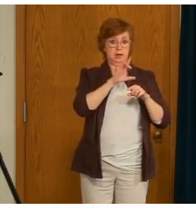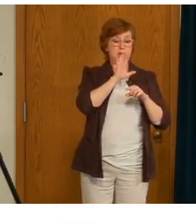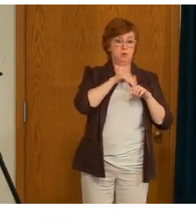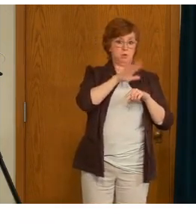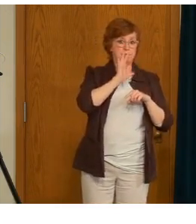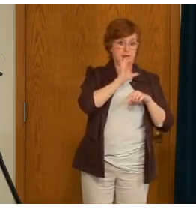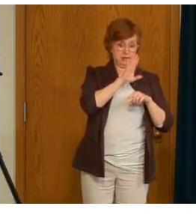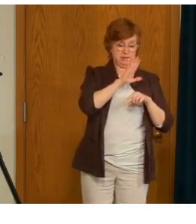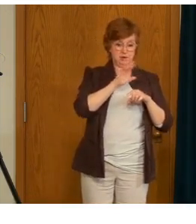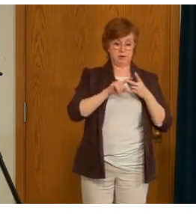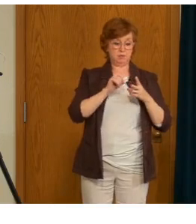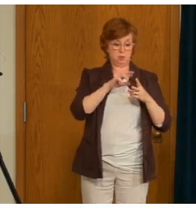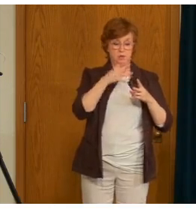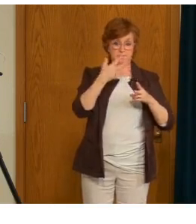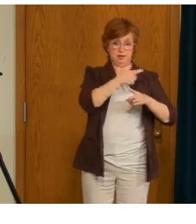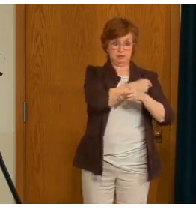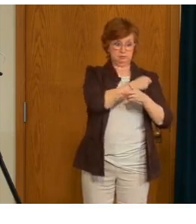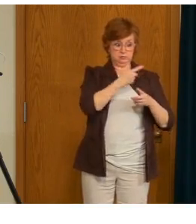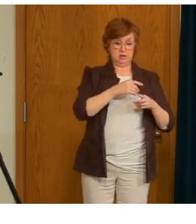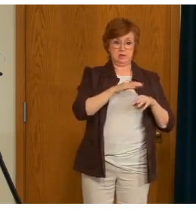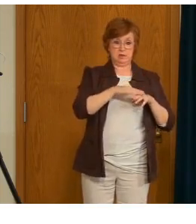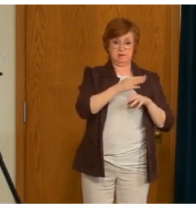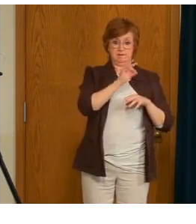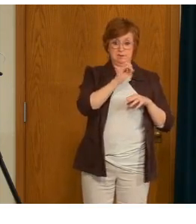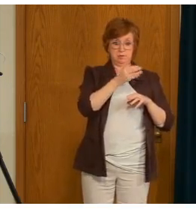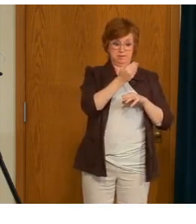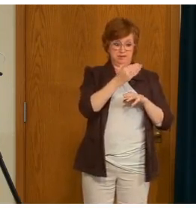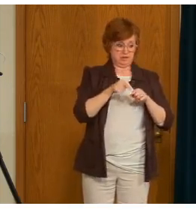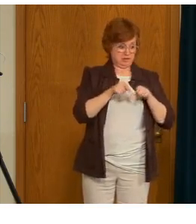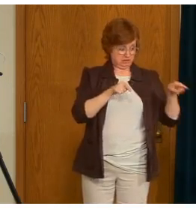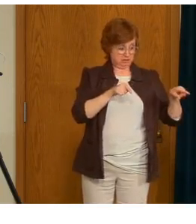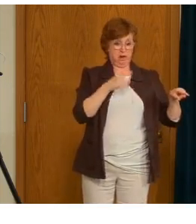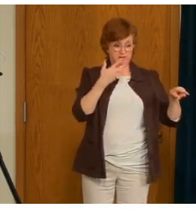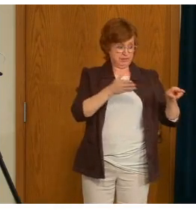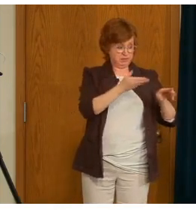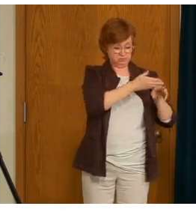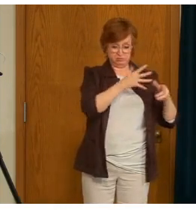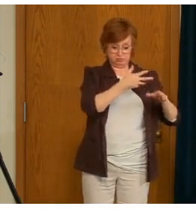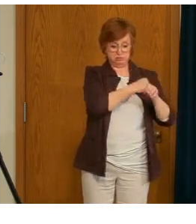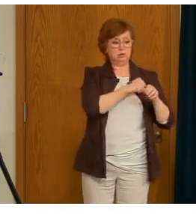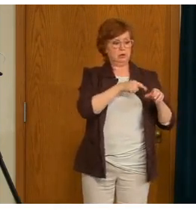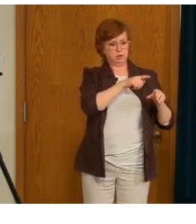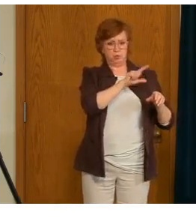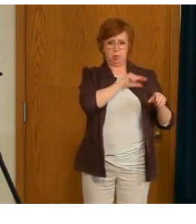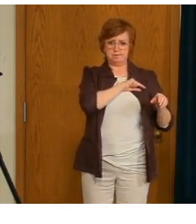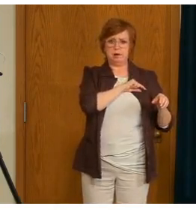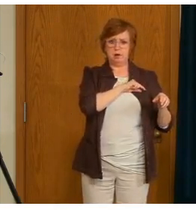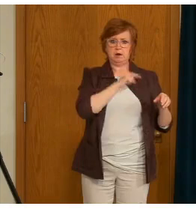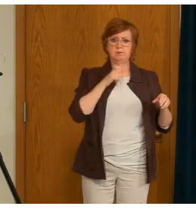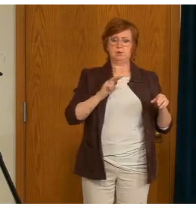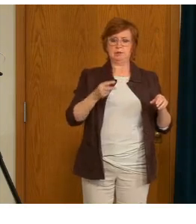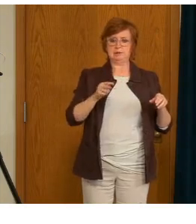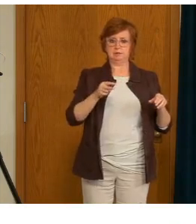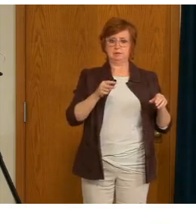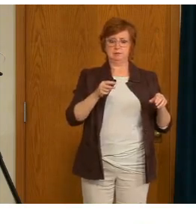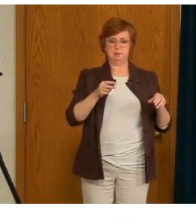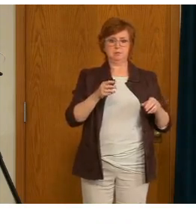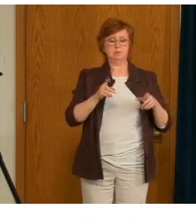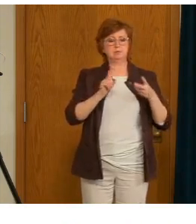before the 15th of February would be eligible to book in and receive their second dose. Of